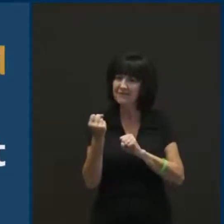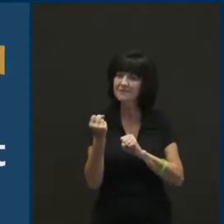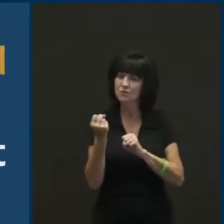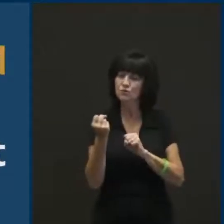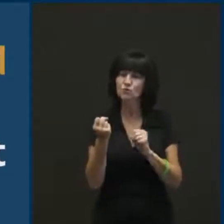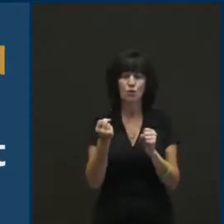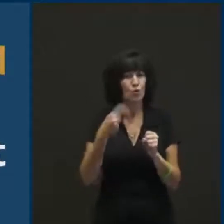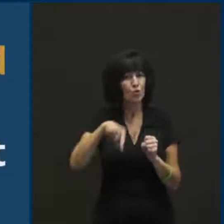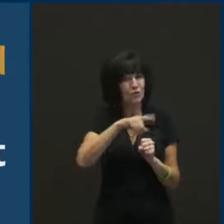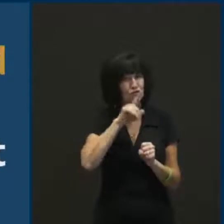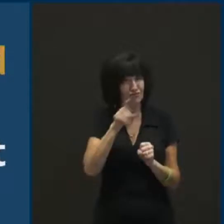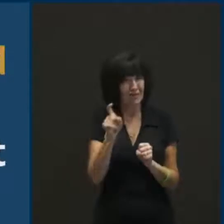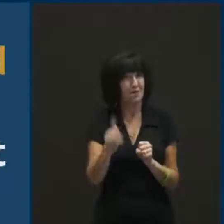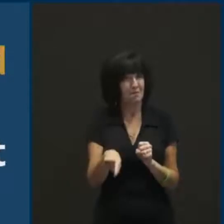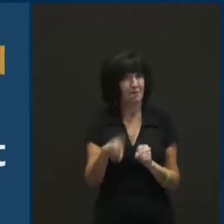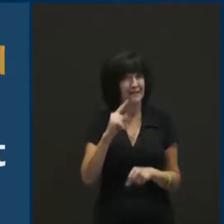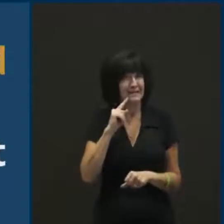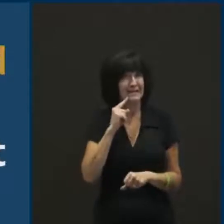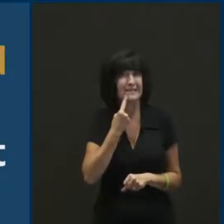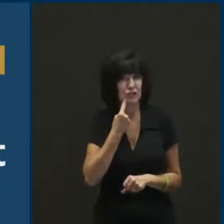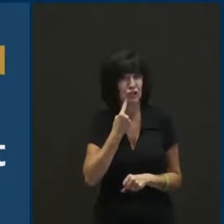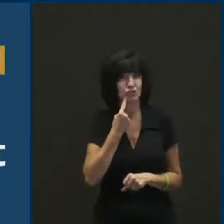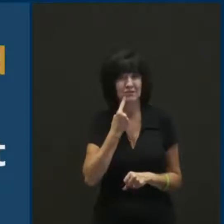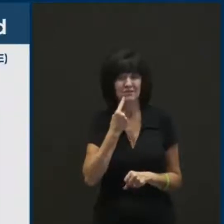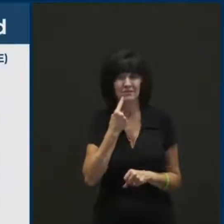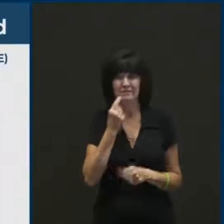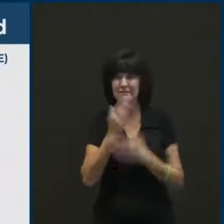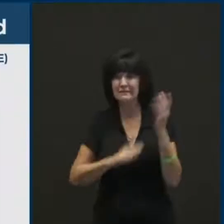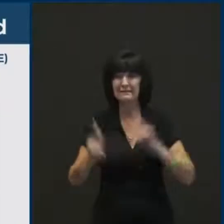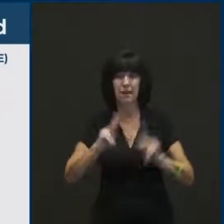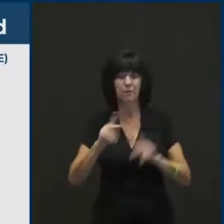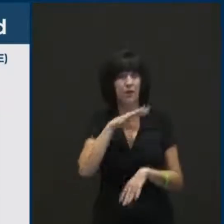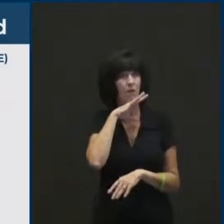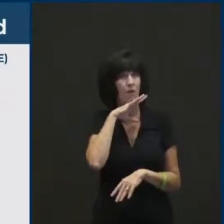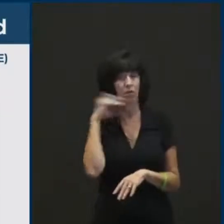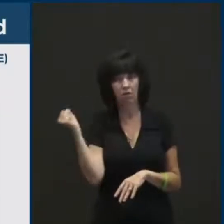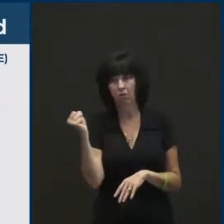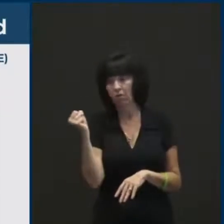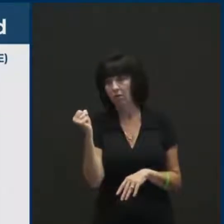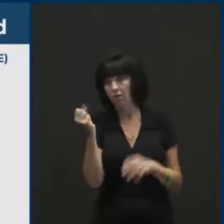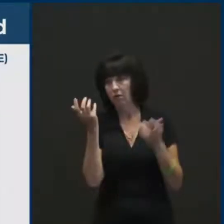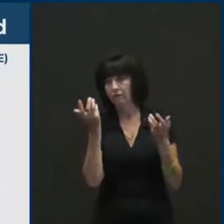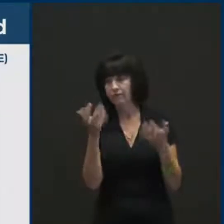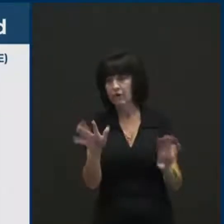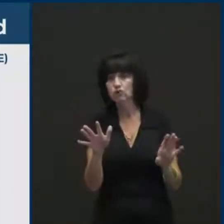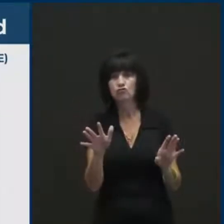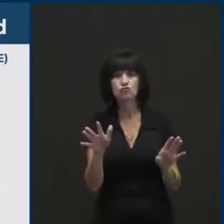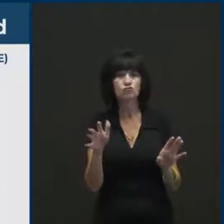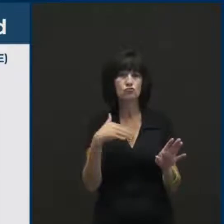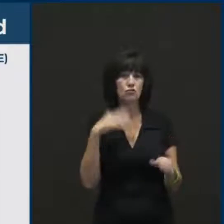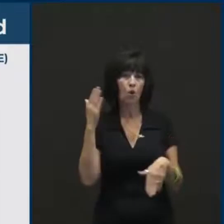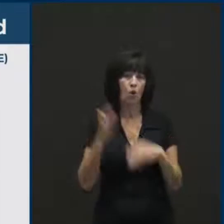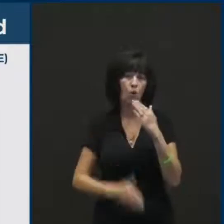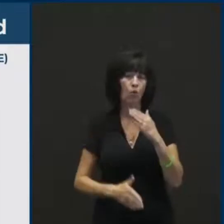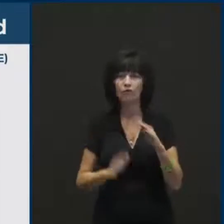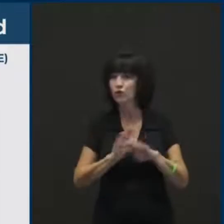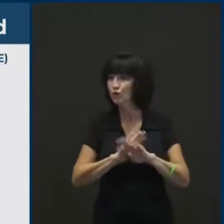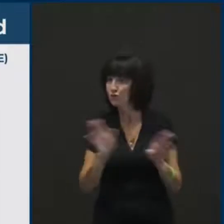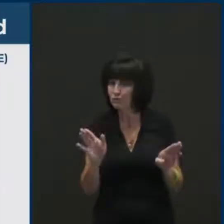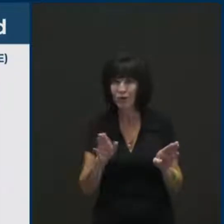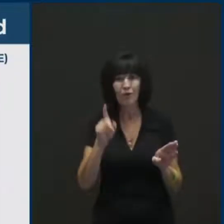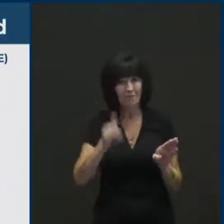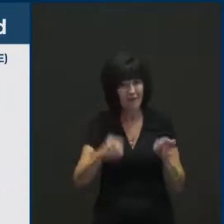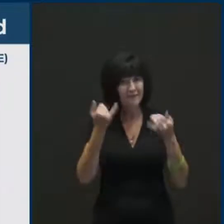and redouble our efforts to take the protective measures that are necessary. We look at the data dashboard on